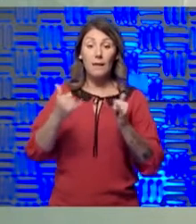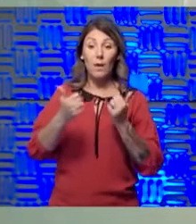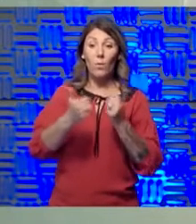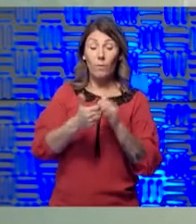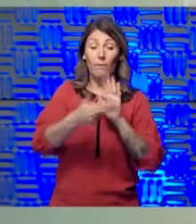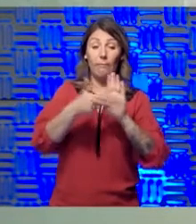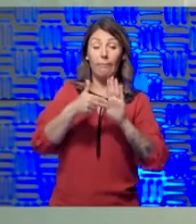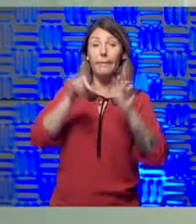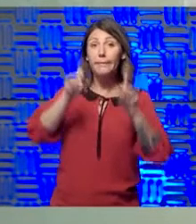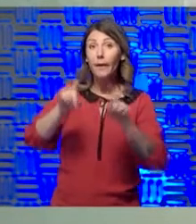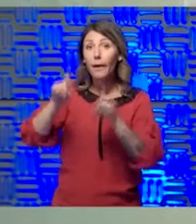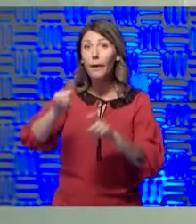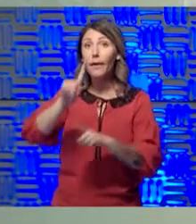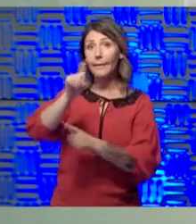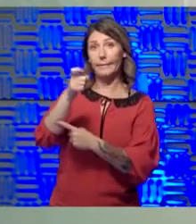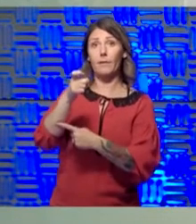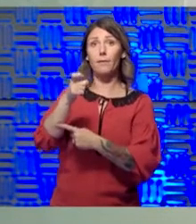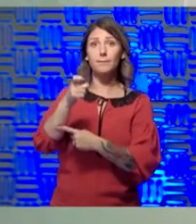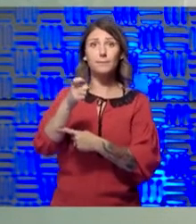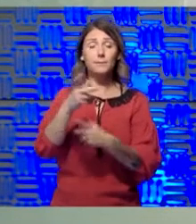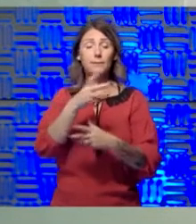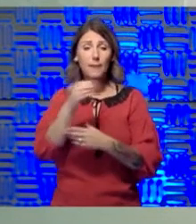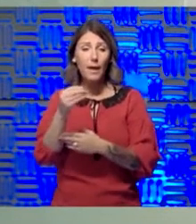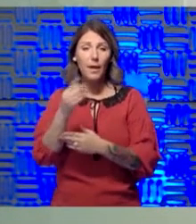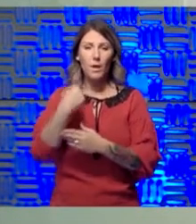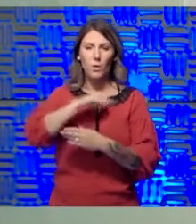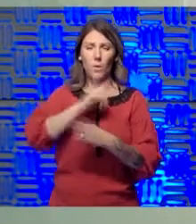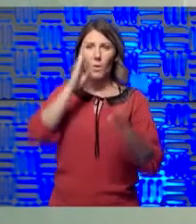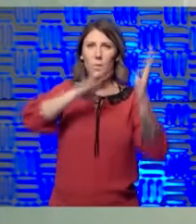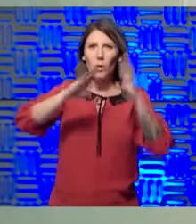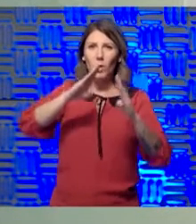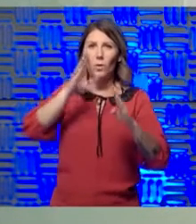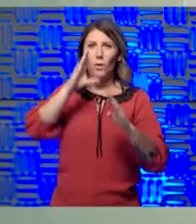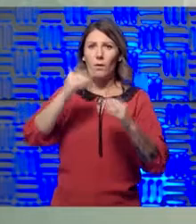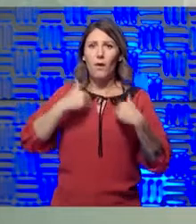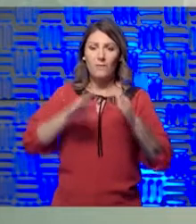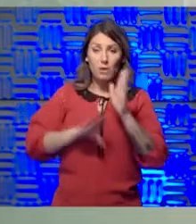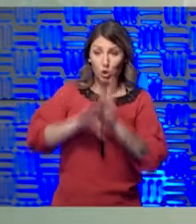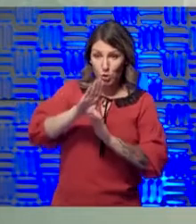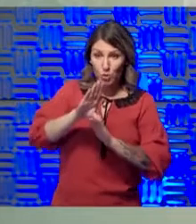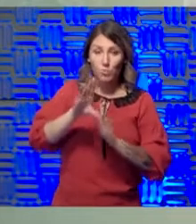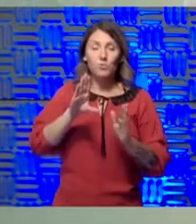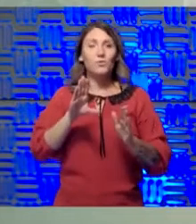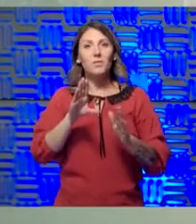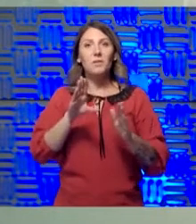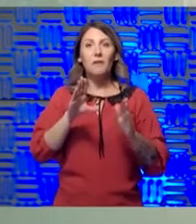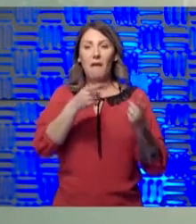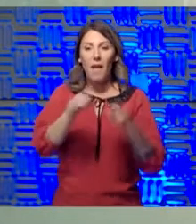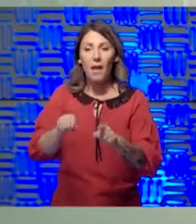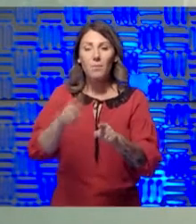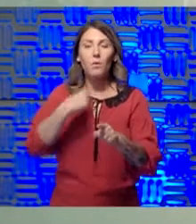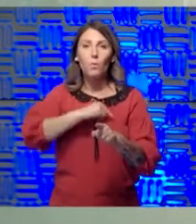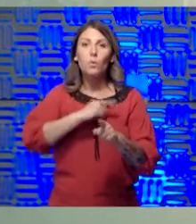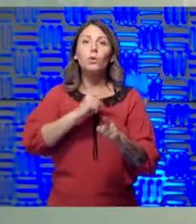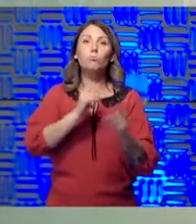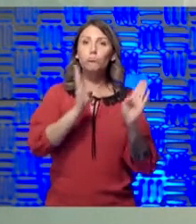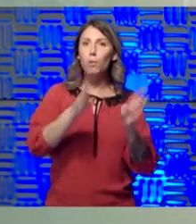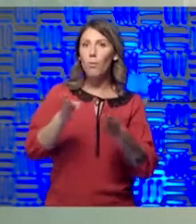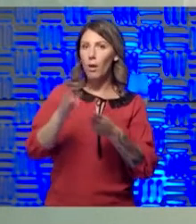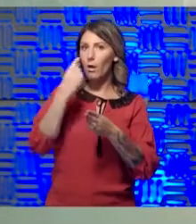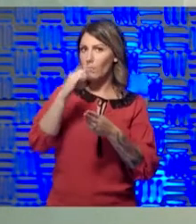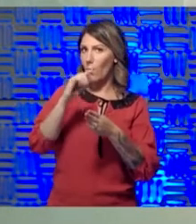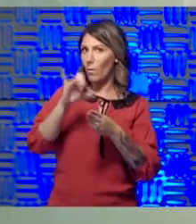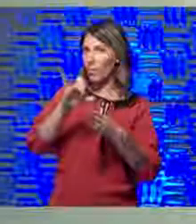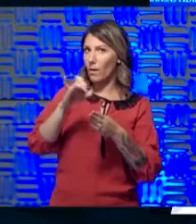exams open up even further, we're worried that we'll have kind of a surge of our own going on, and we are preparing for that with our new